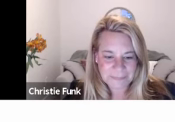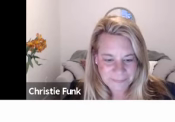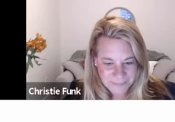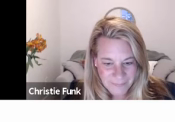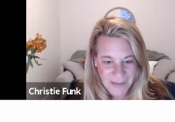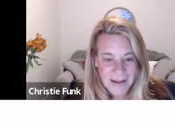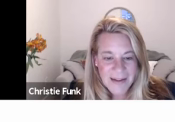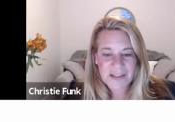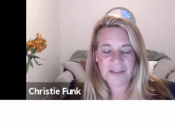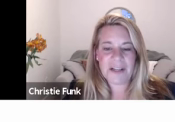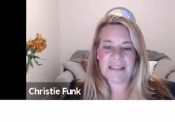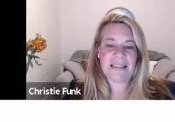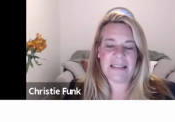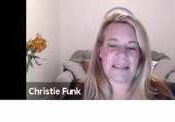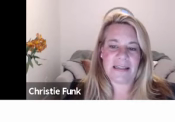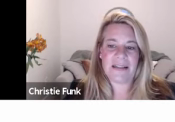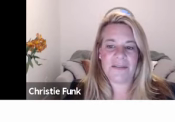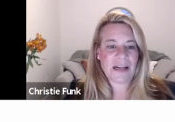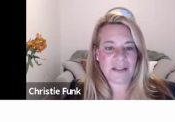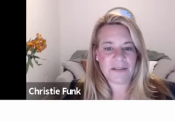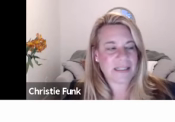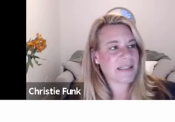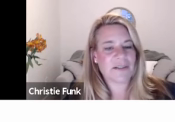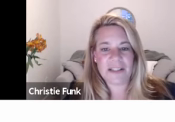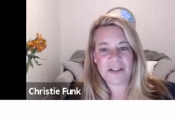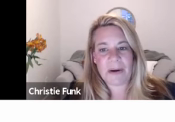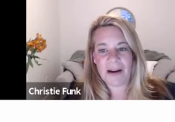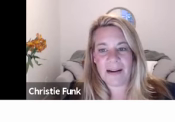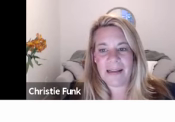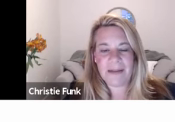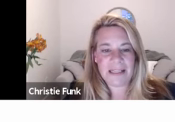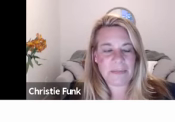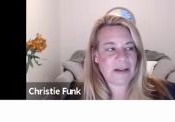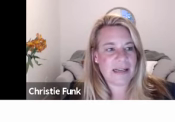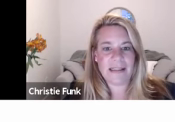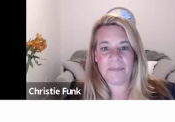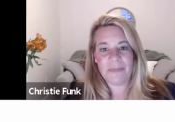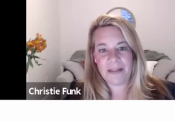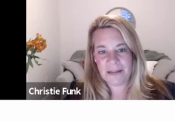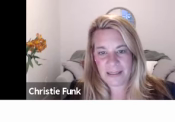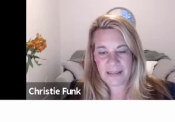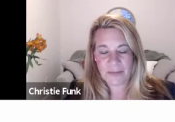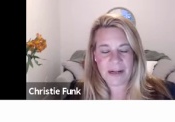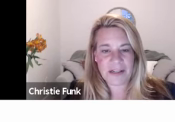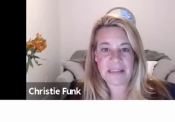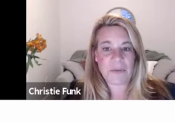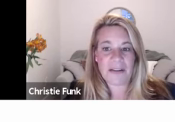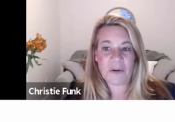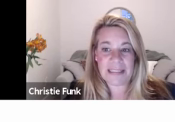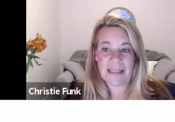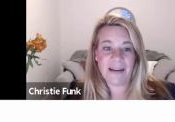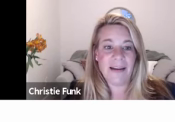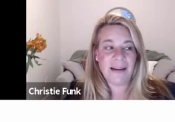panelists. Jeff Johnson is the Executive Director of Tech Center Research Park. He began spearheading the Tech Center project